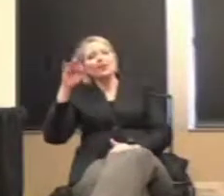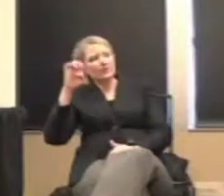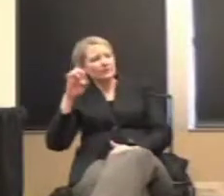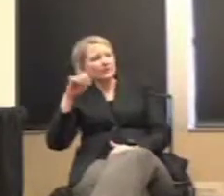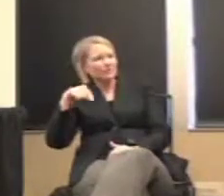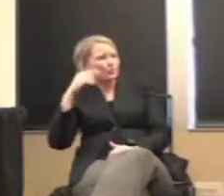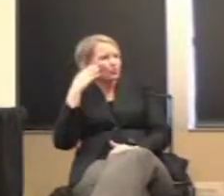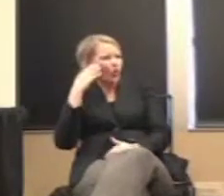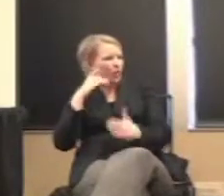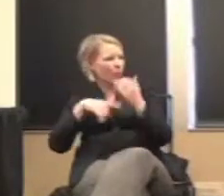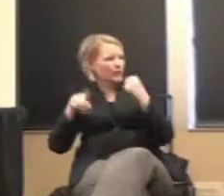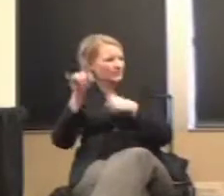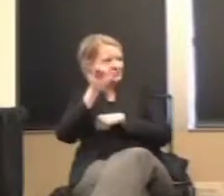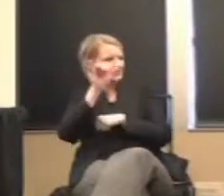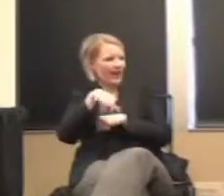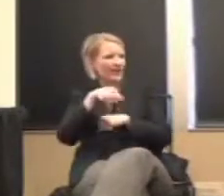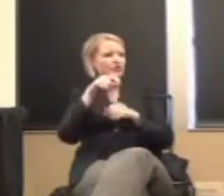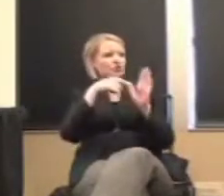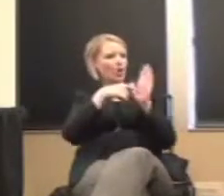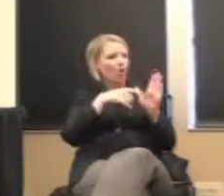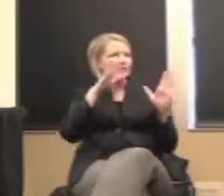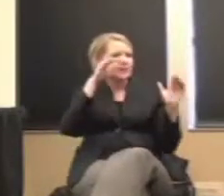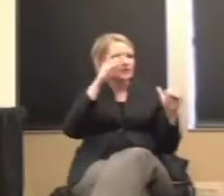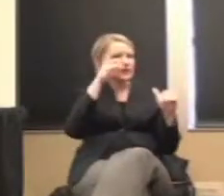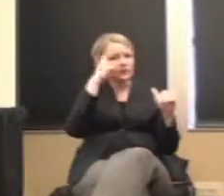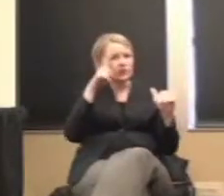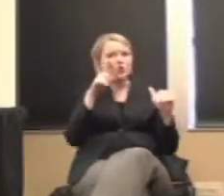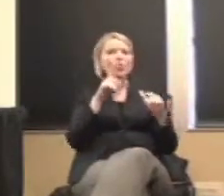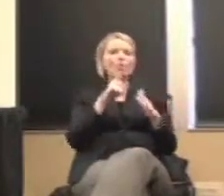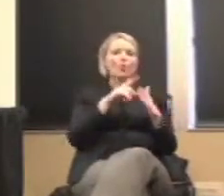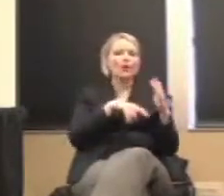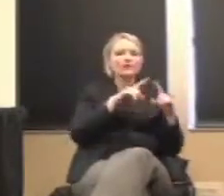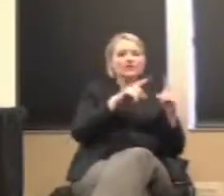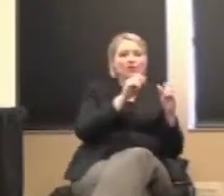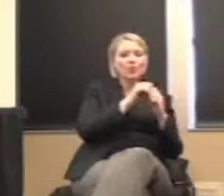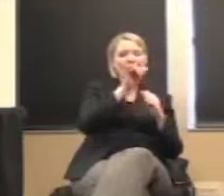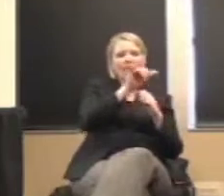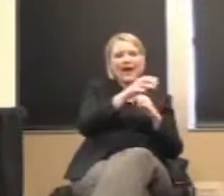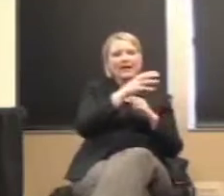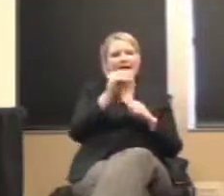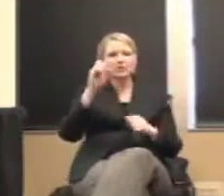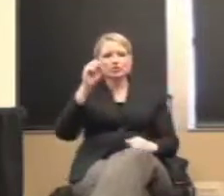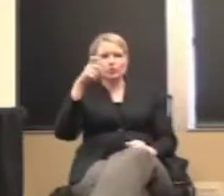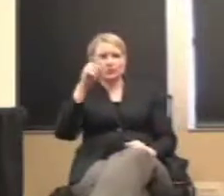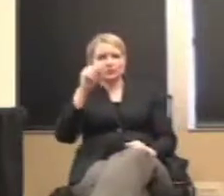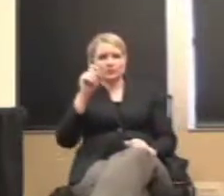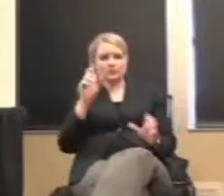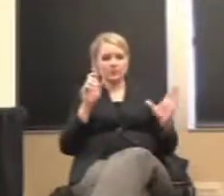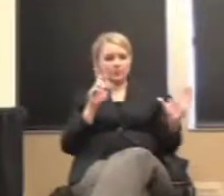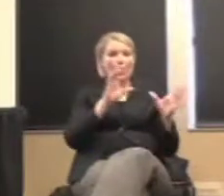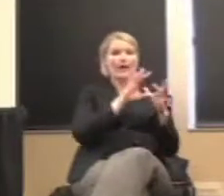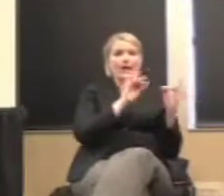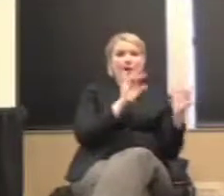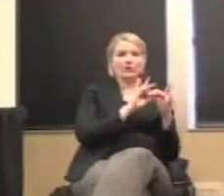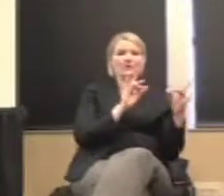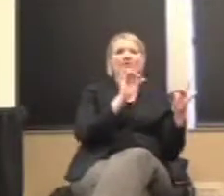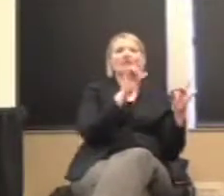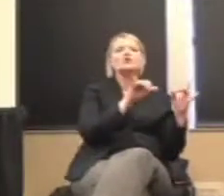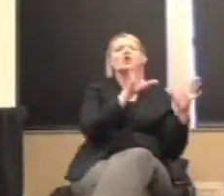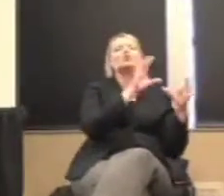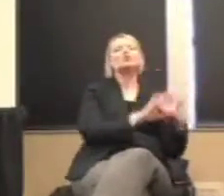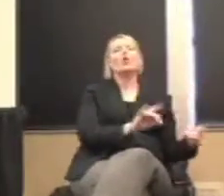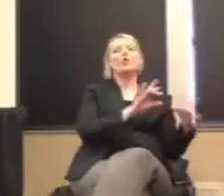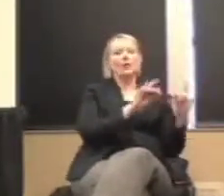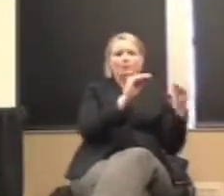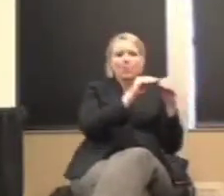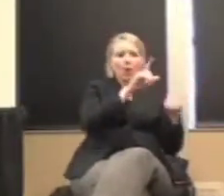narratives are overviews, the expectations of... What's the difference between that and a script? A script, so a social narrative is a story. It's a little bit longer